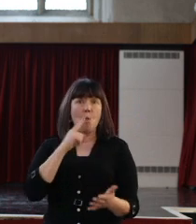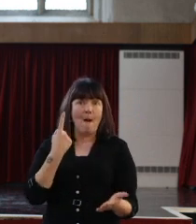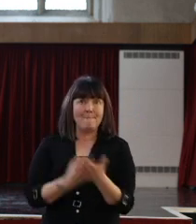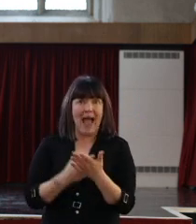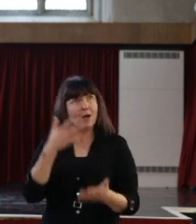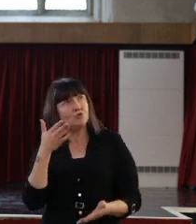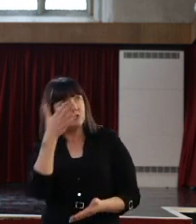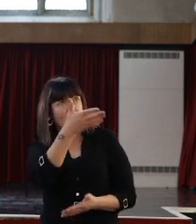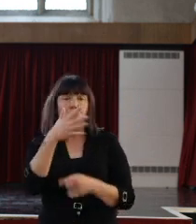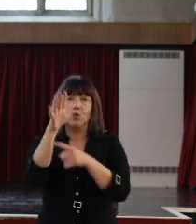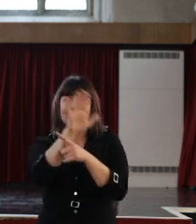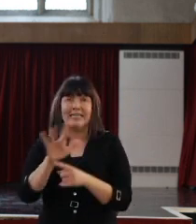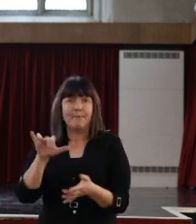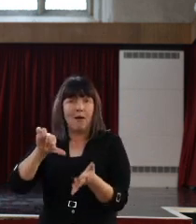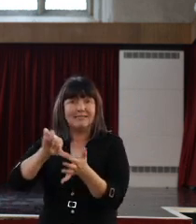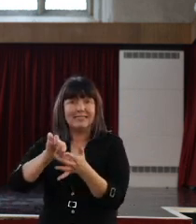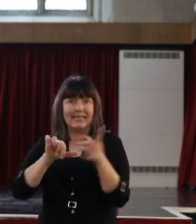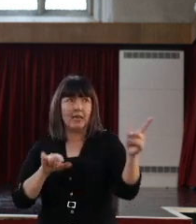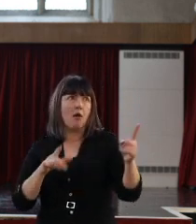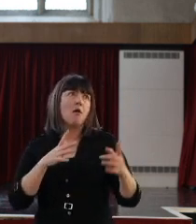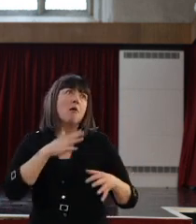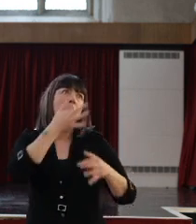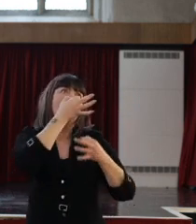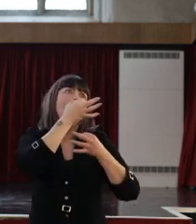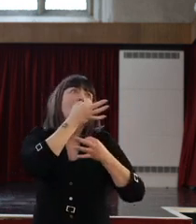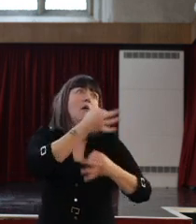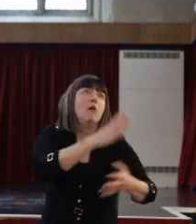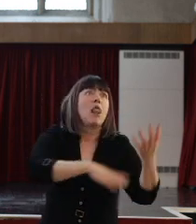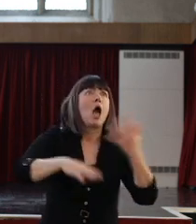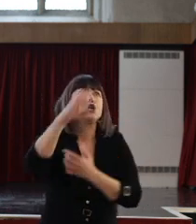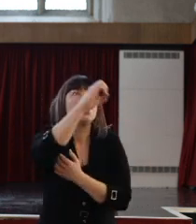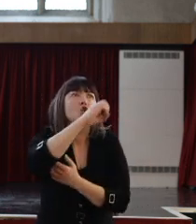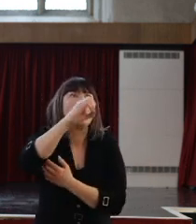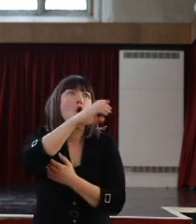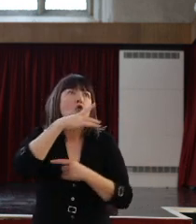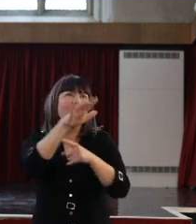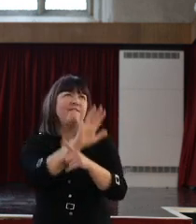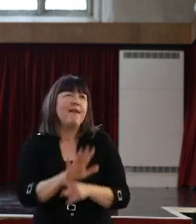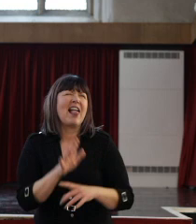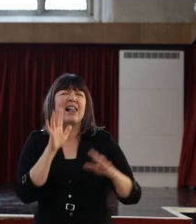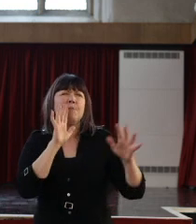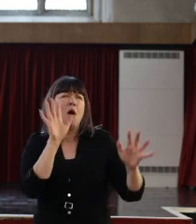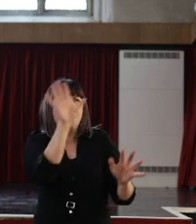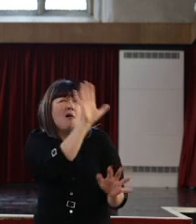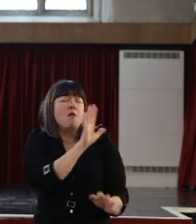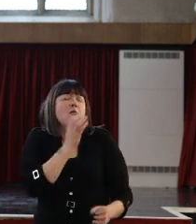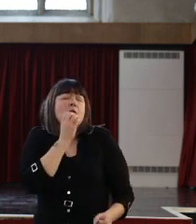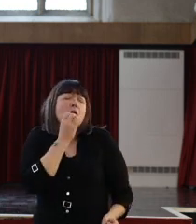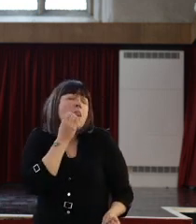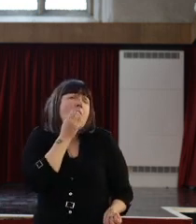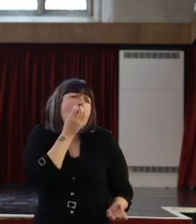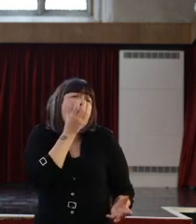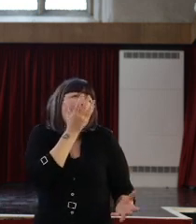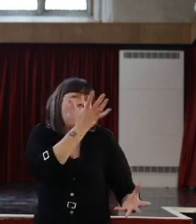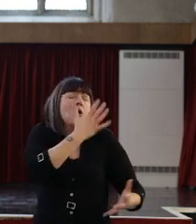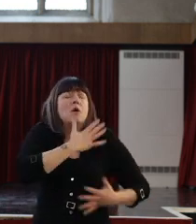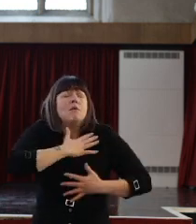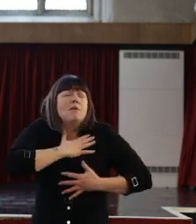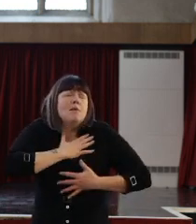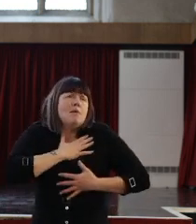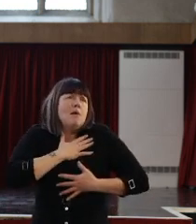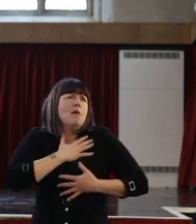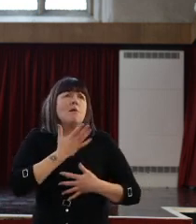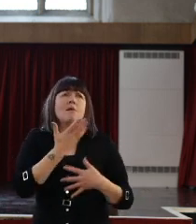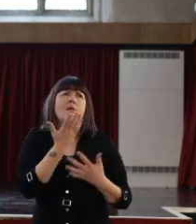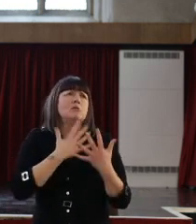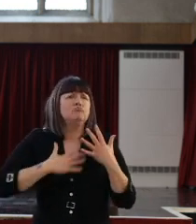So I became addicted to European art house films. They were stylish, they were cool, spoke poetically about the human condition, and most